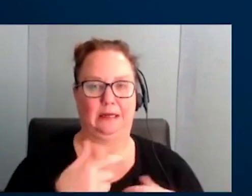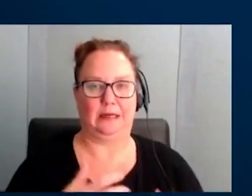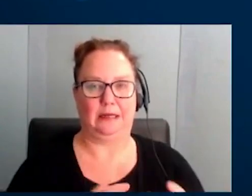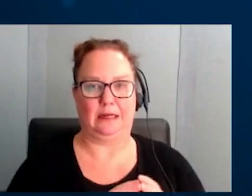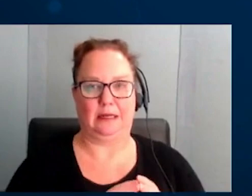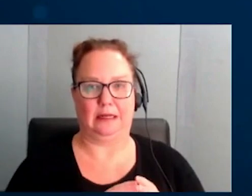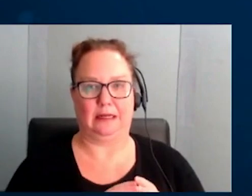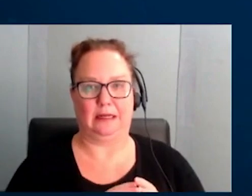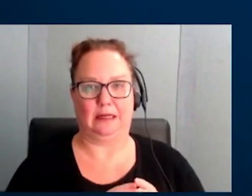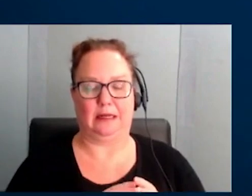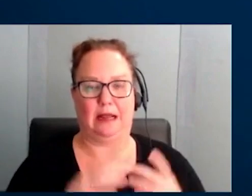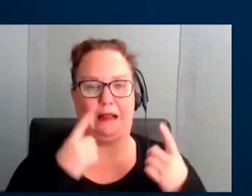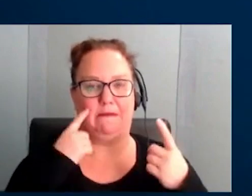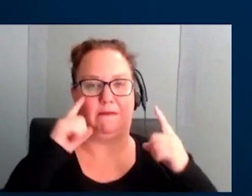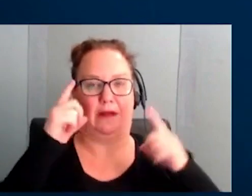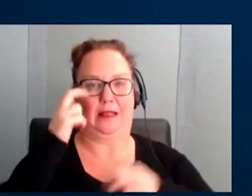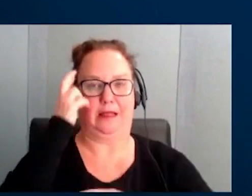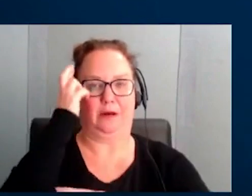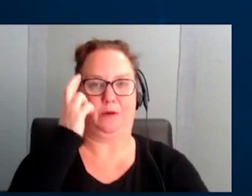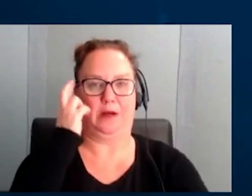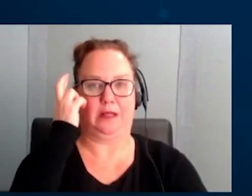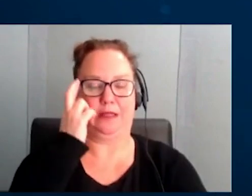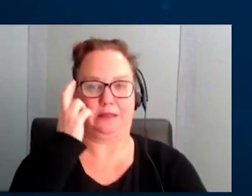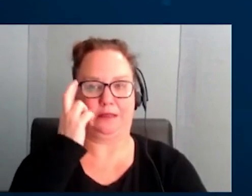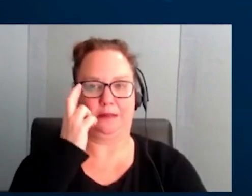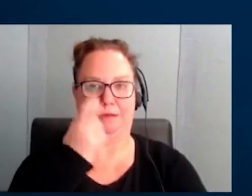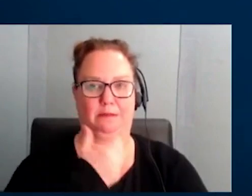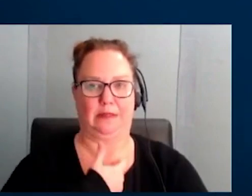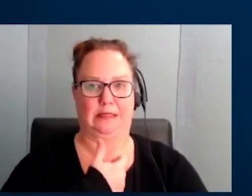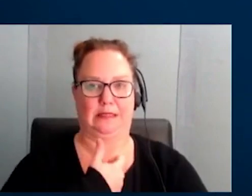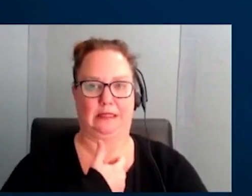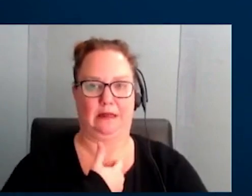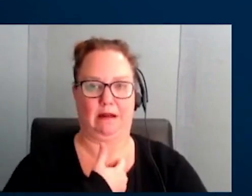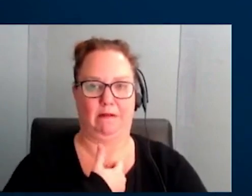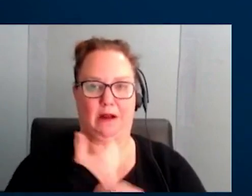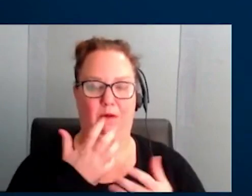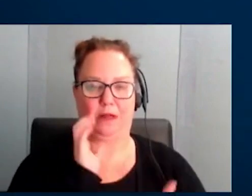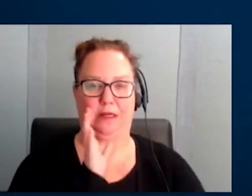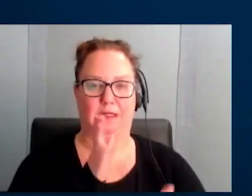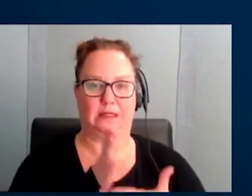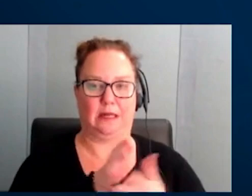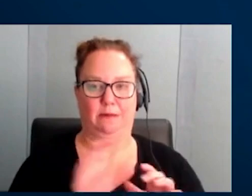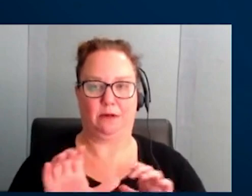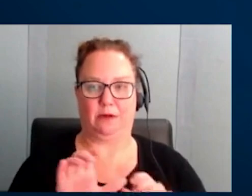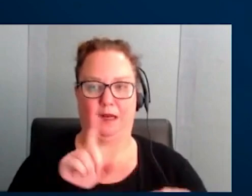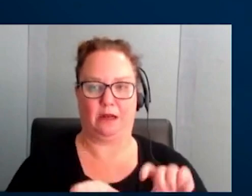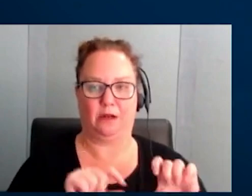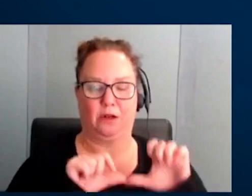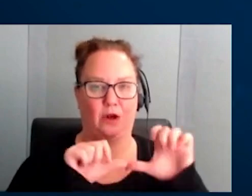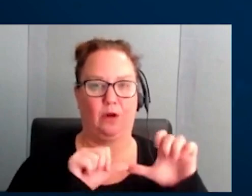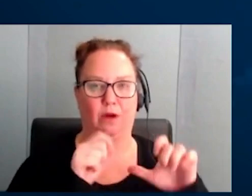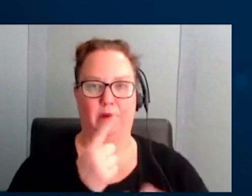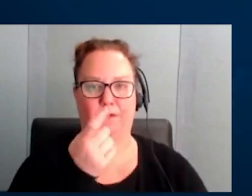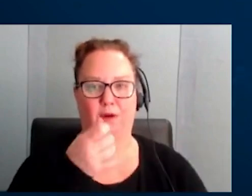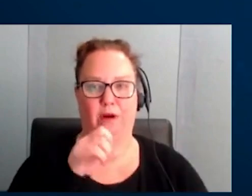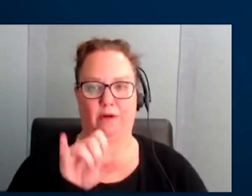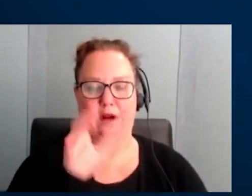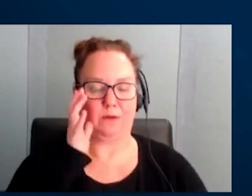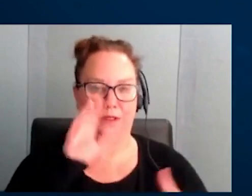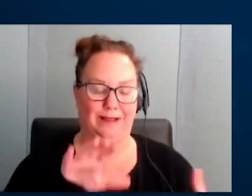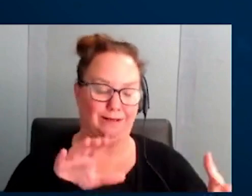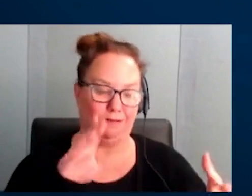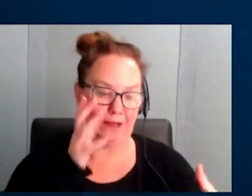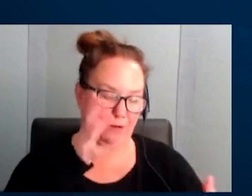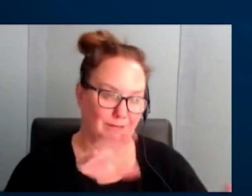don't know. I finally realized that myself that I wanted to stop doing this. I couldn't go on forever like this. I was going to die